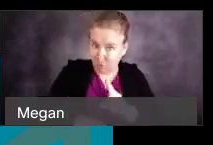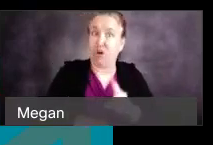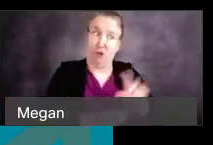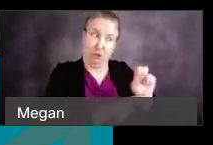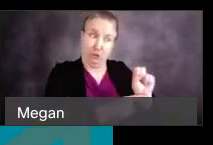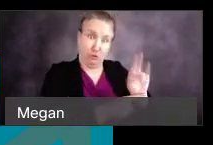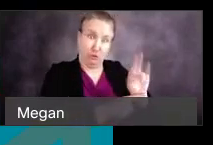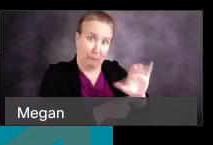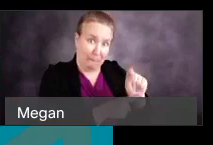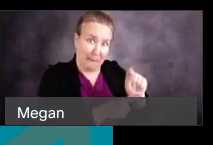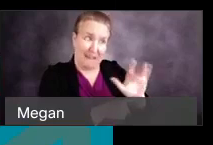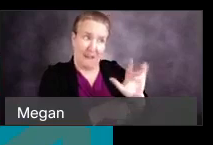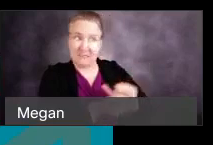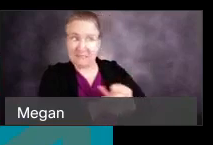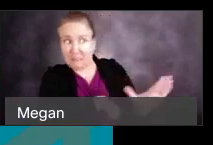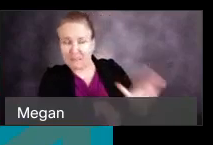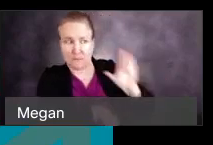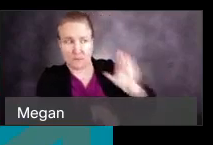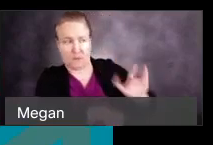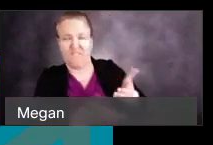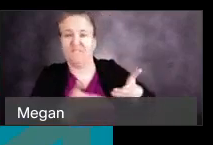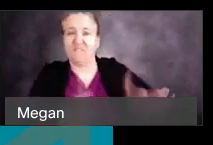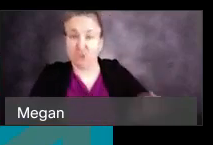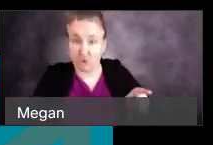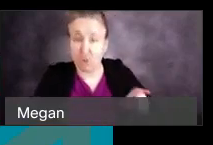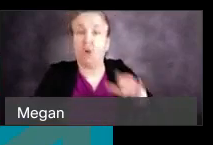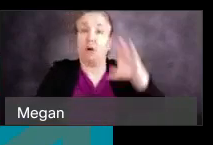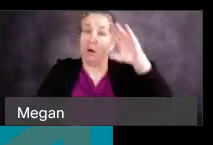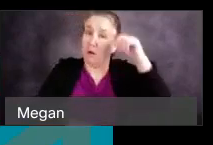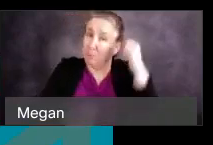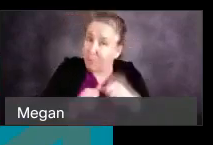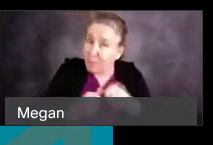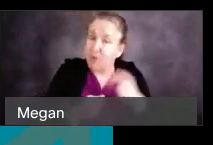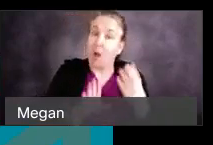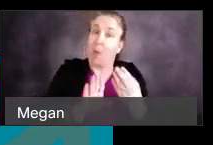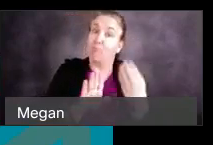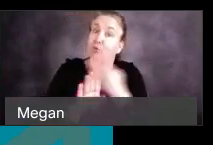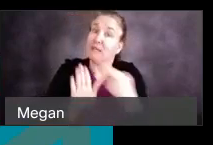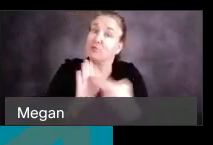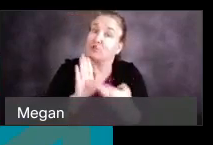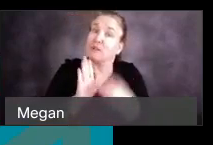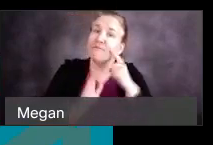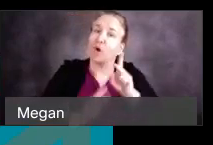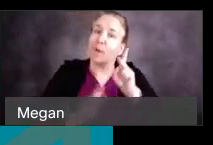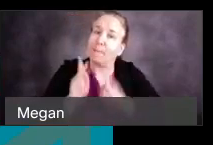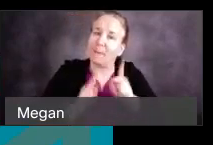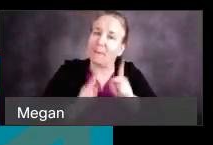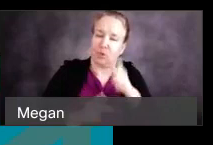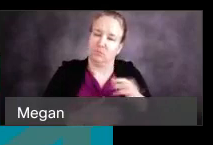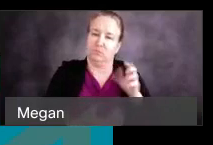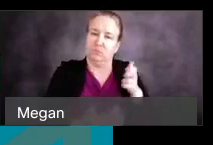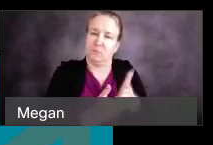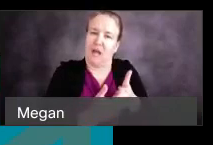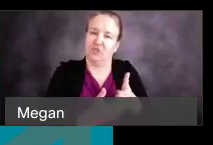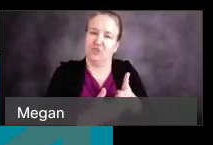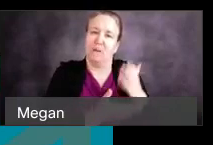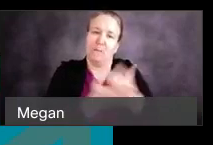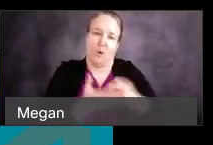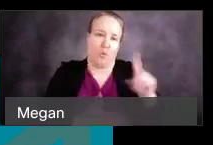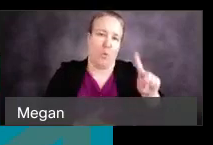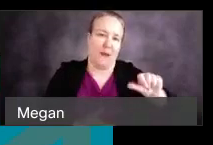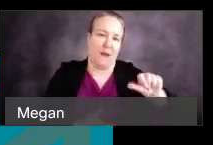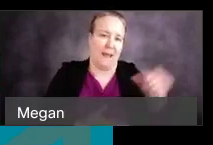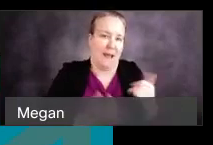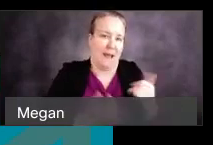submit form, and remember that we're only taking pre-registrations for people eligible for the phase 1A at